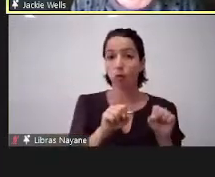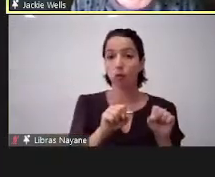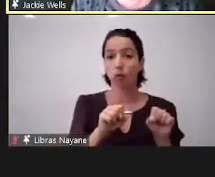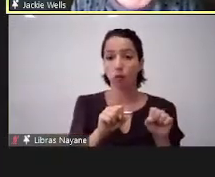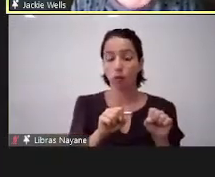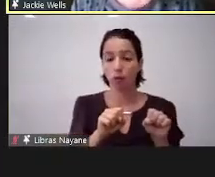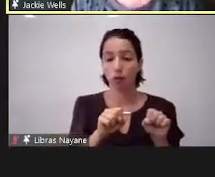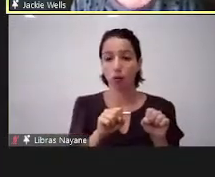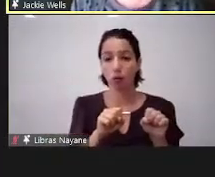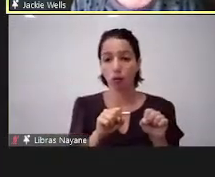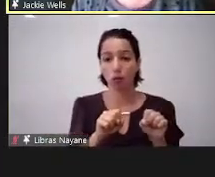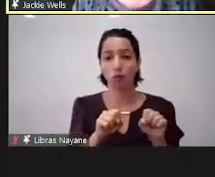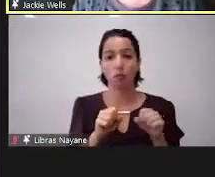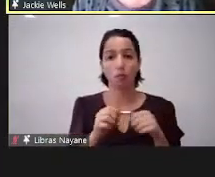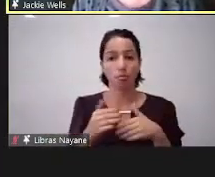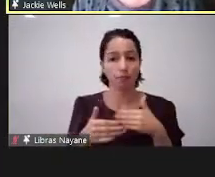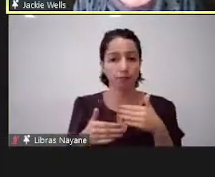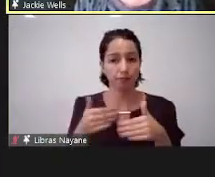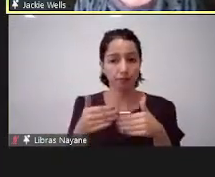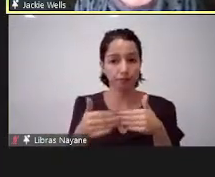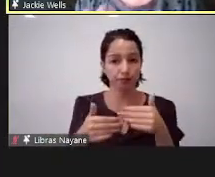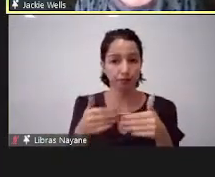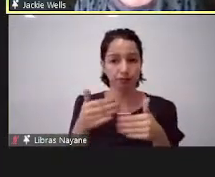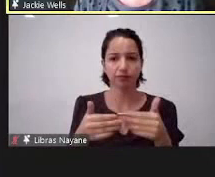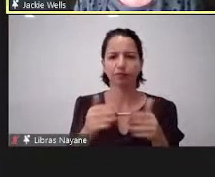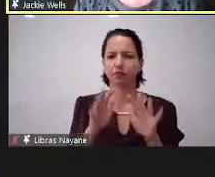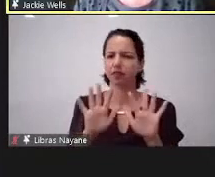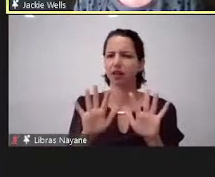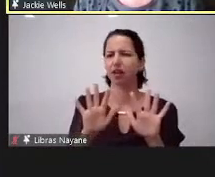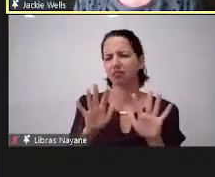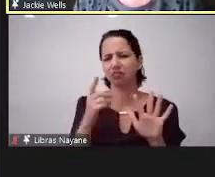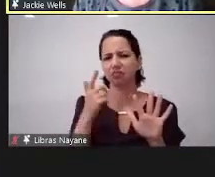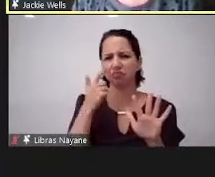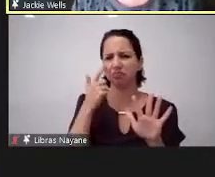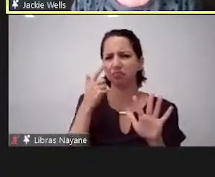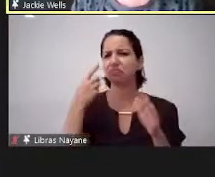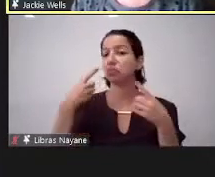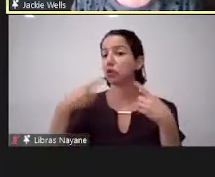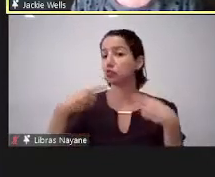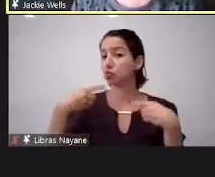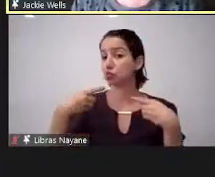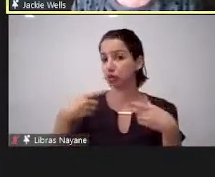So non-workers, people with no income at all